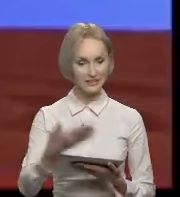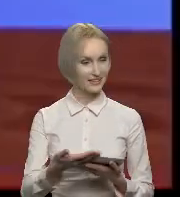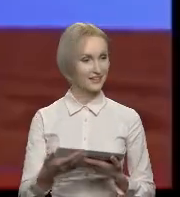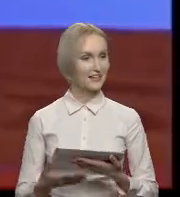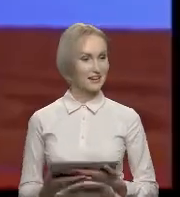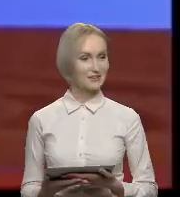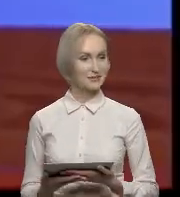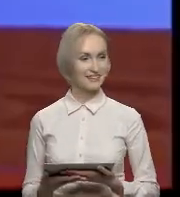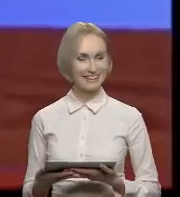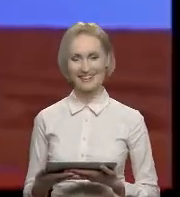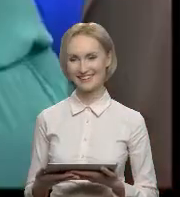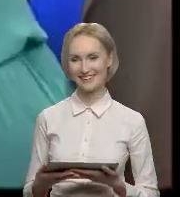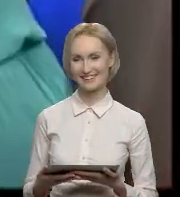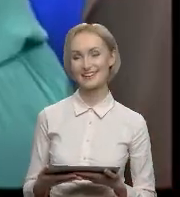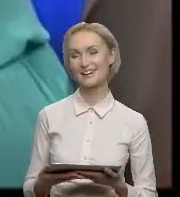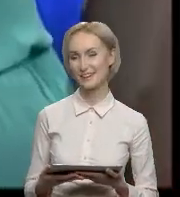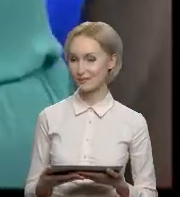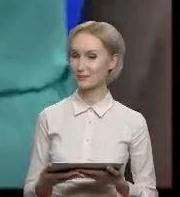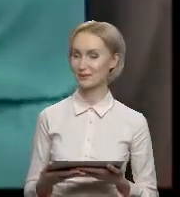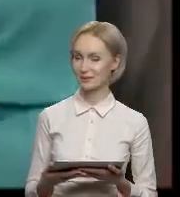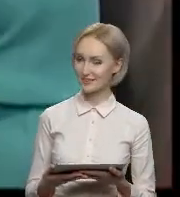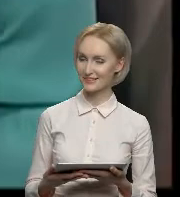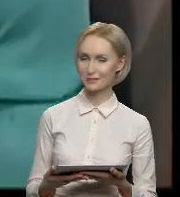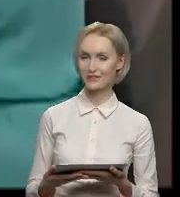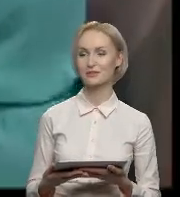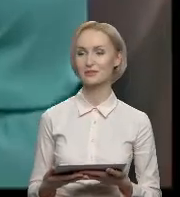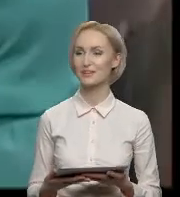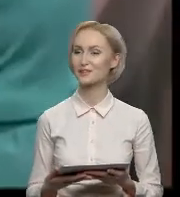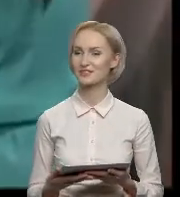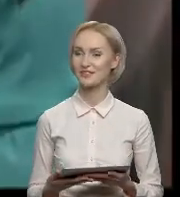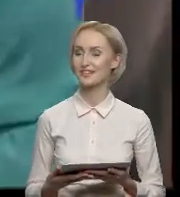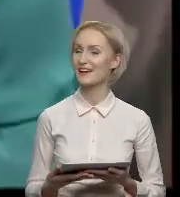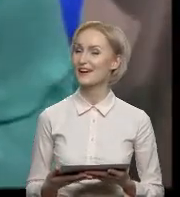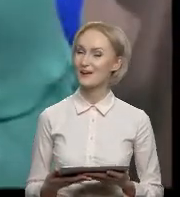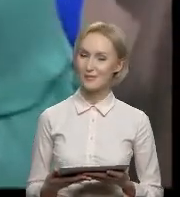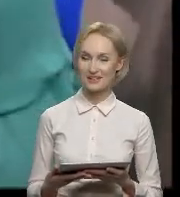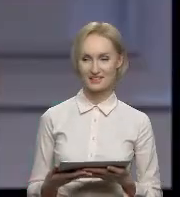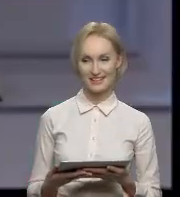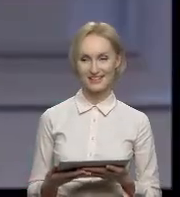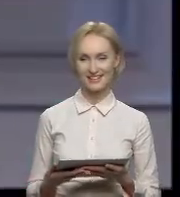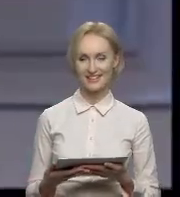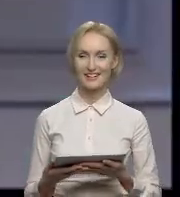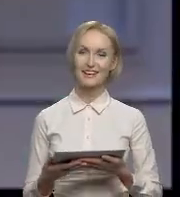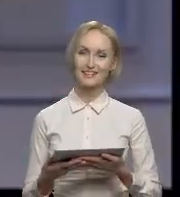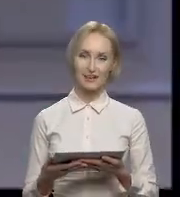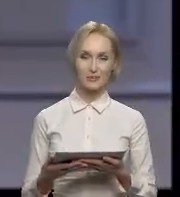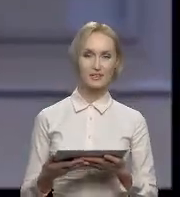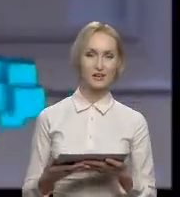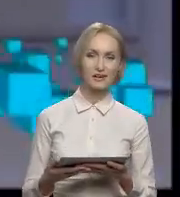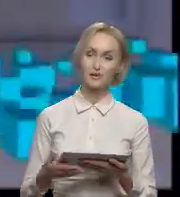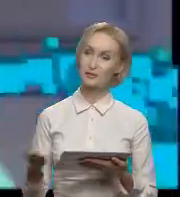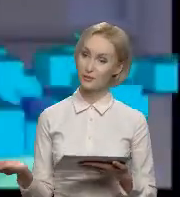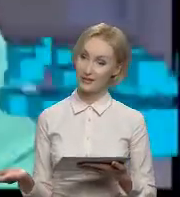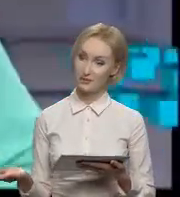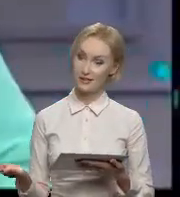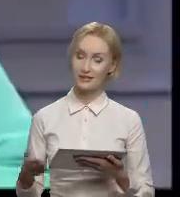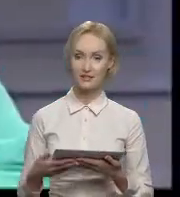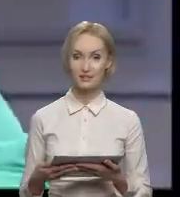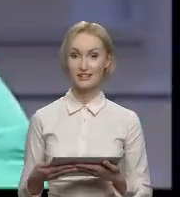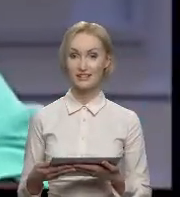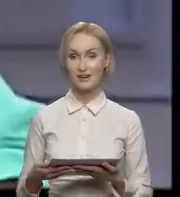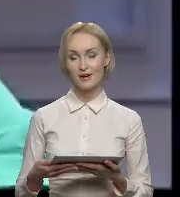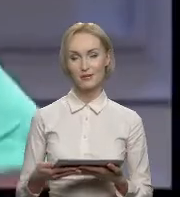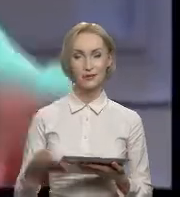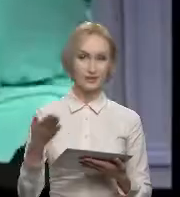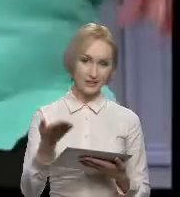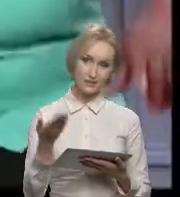and only daughter. Are you upset with the fact she keeps kids and keeps having sex with Jamar? Exactly. And then if you ain't gonna be right real quick. For her, if you're